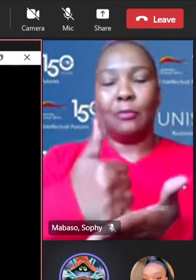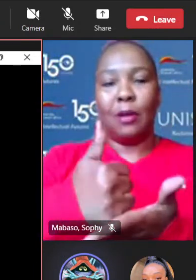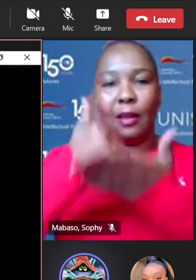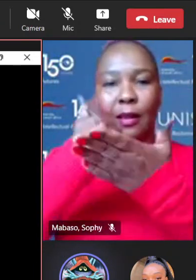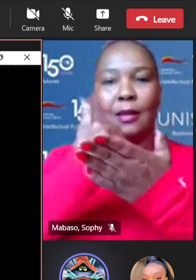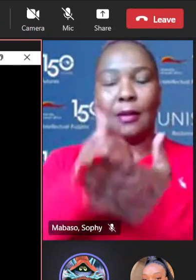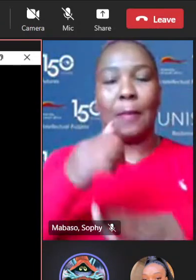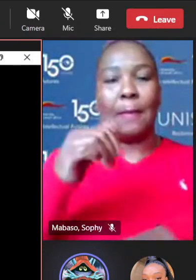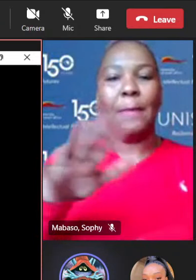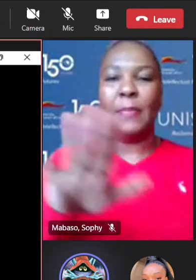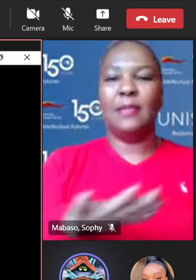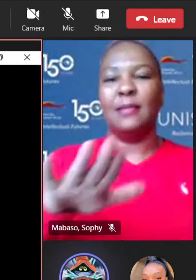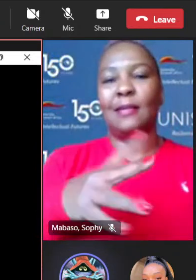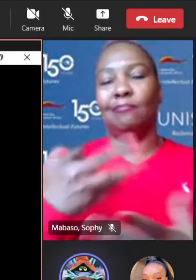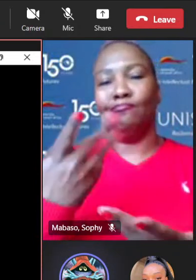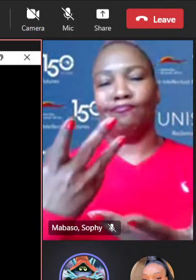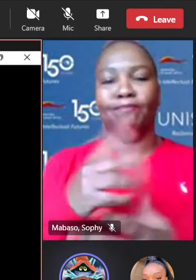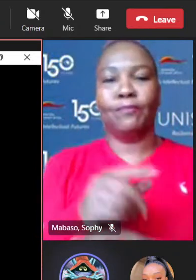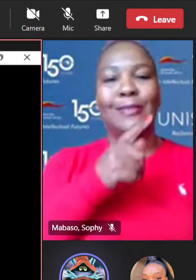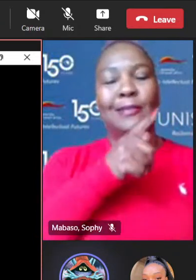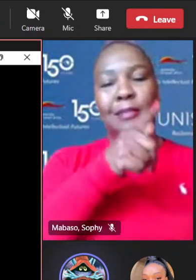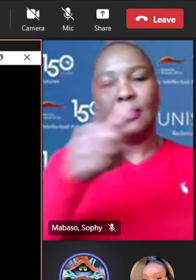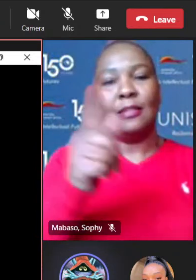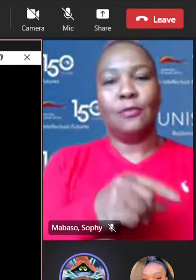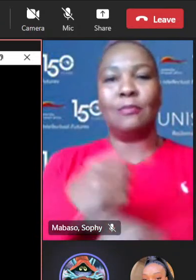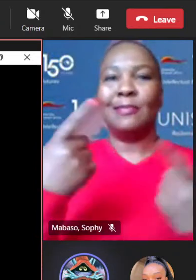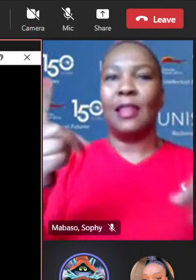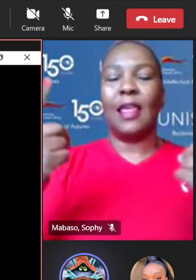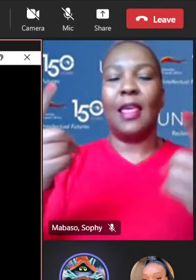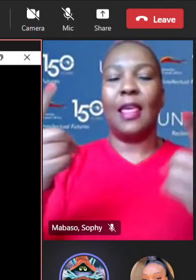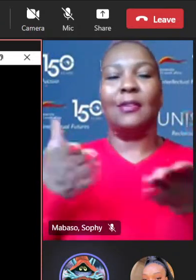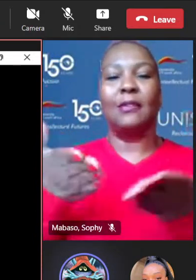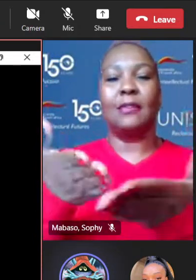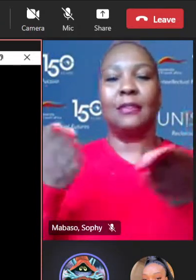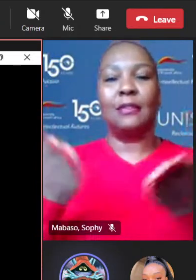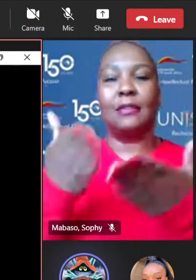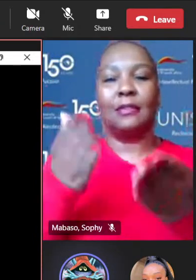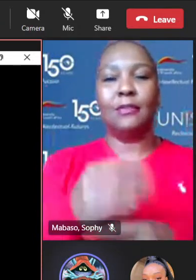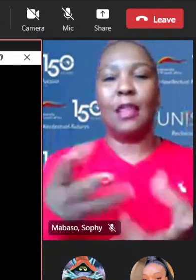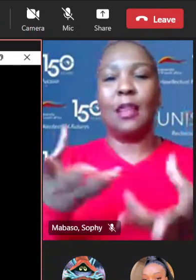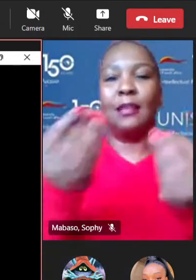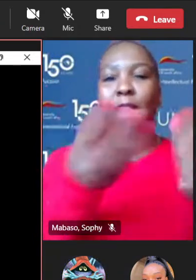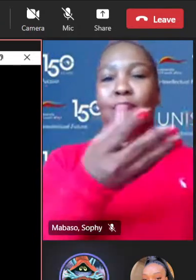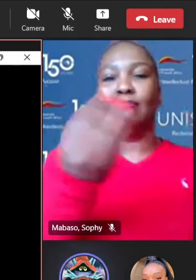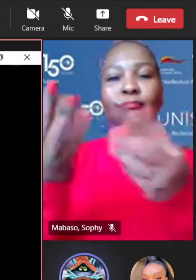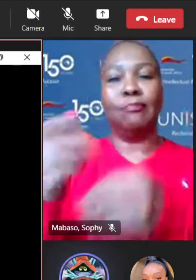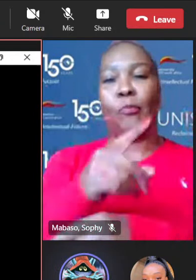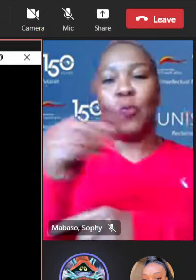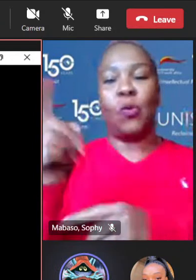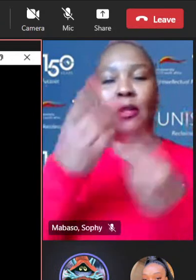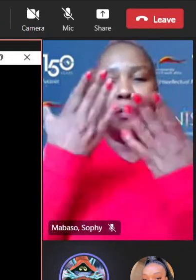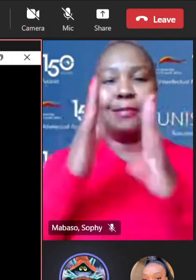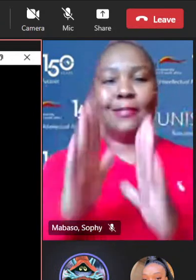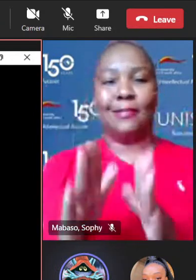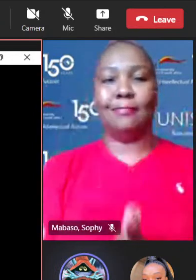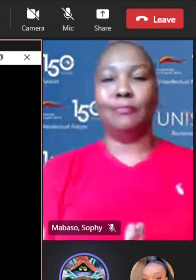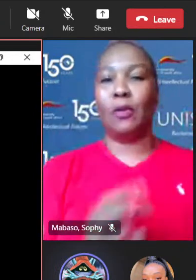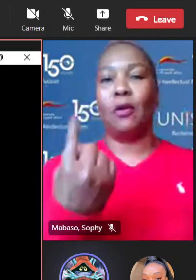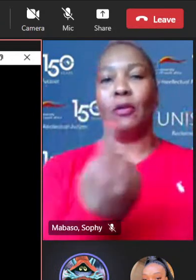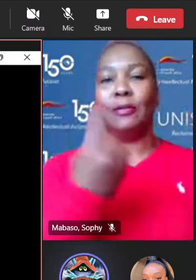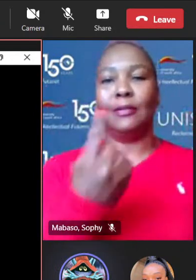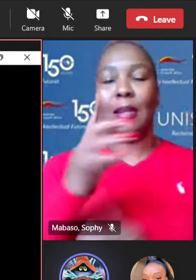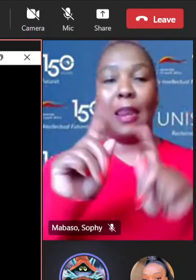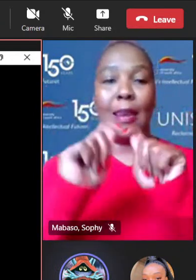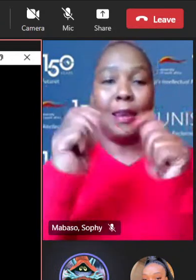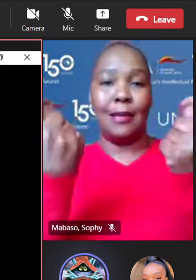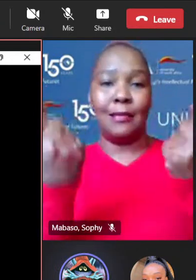basically going to be telling you about all the different services that you can get as a student. I'm not alone. I'm with a team